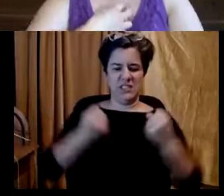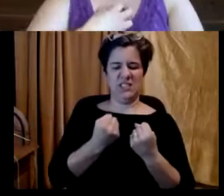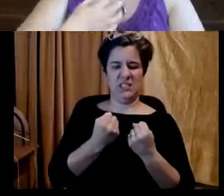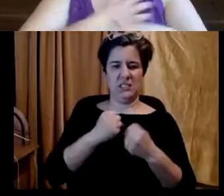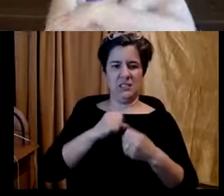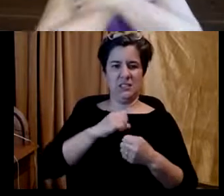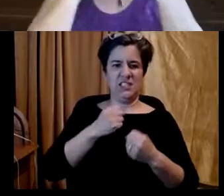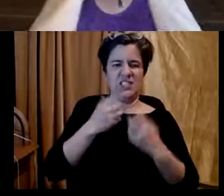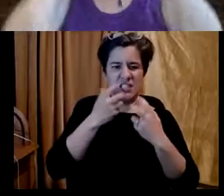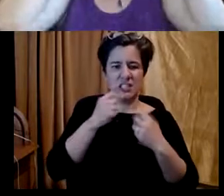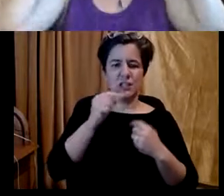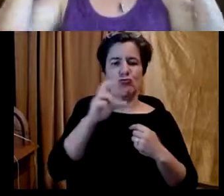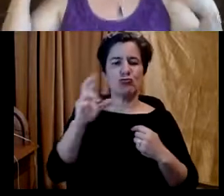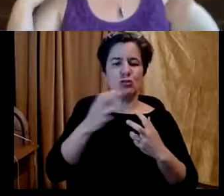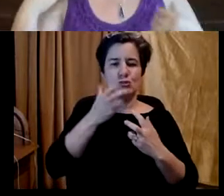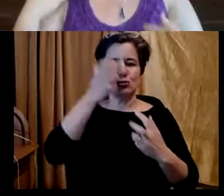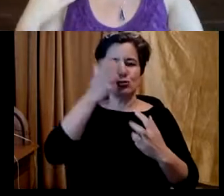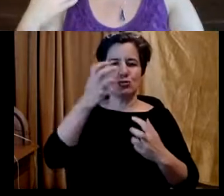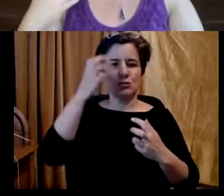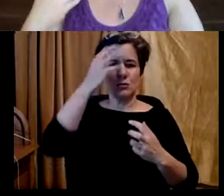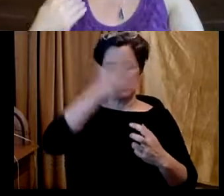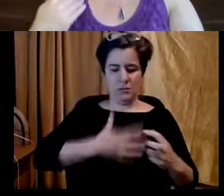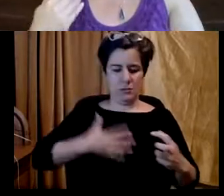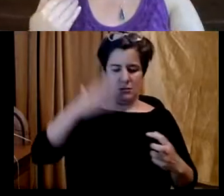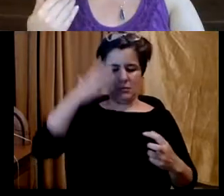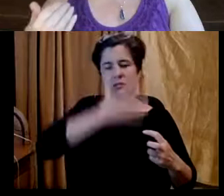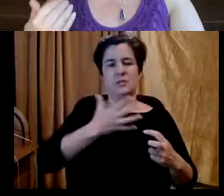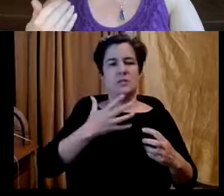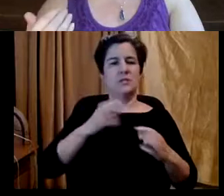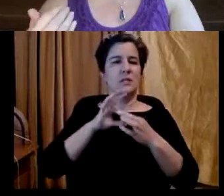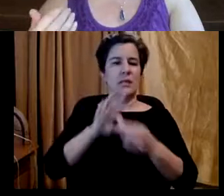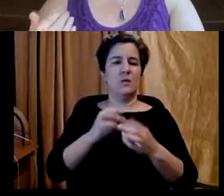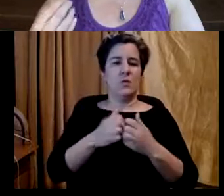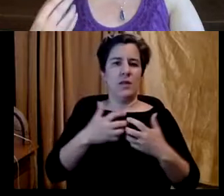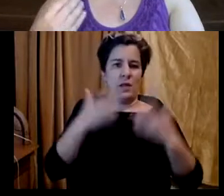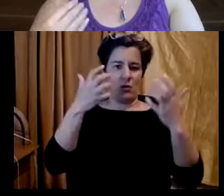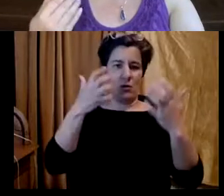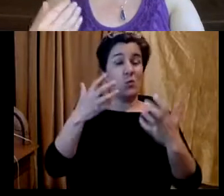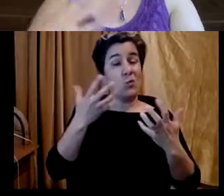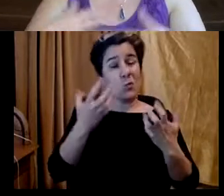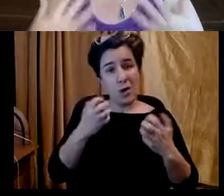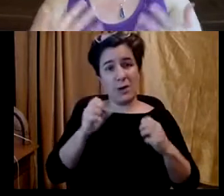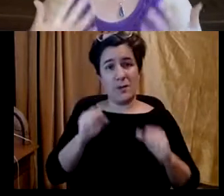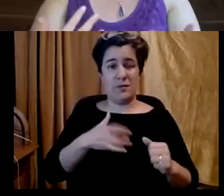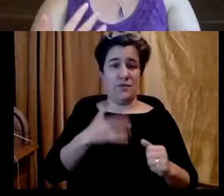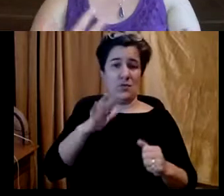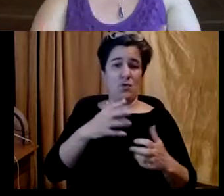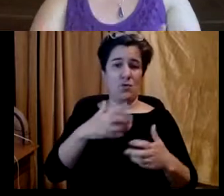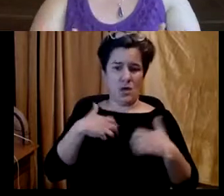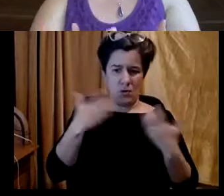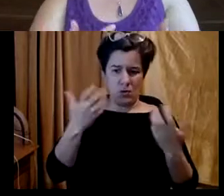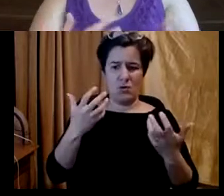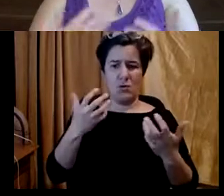and this is so because these parts of the body are connected to anger, and you want to be able to feel your anger. And that's what will help you to be able to set